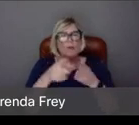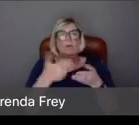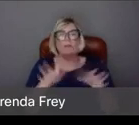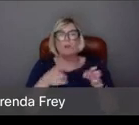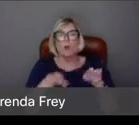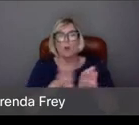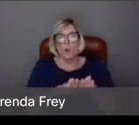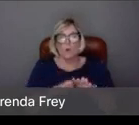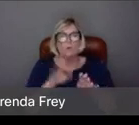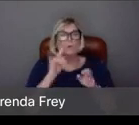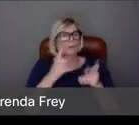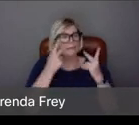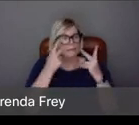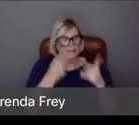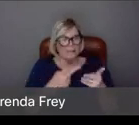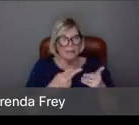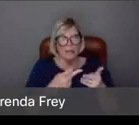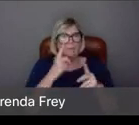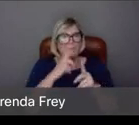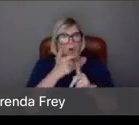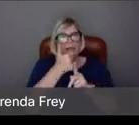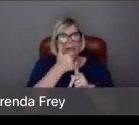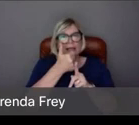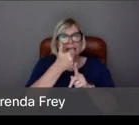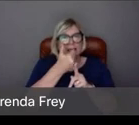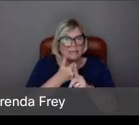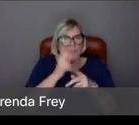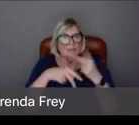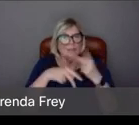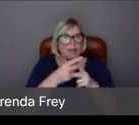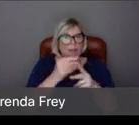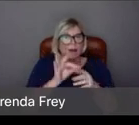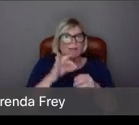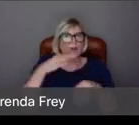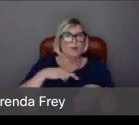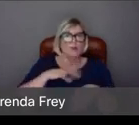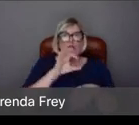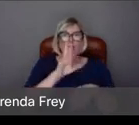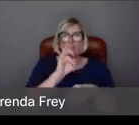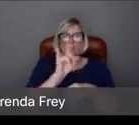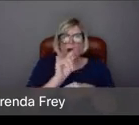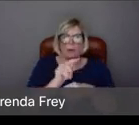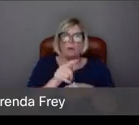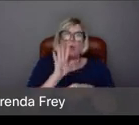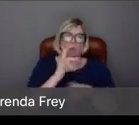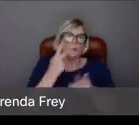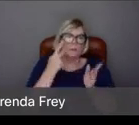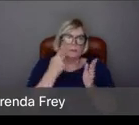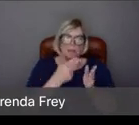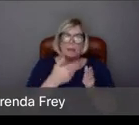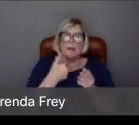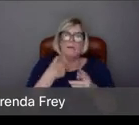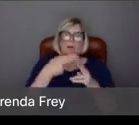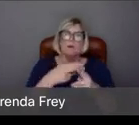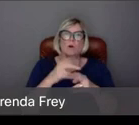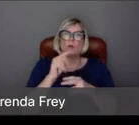to be able to see for each type of credit, for each line of credit that you have, you'll see they call it a trade line,